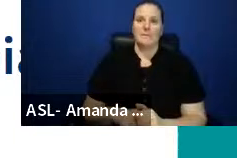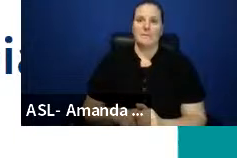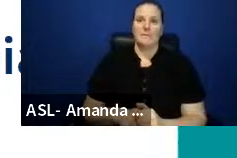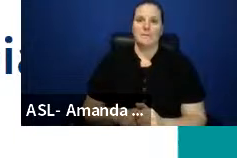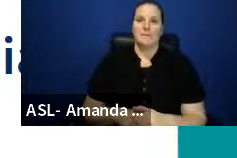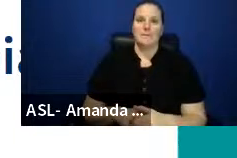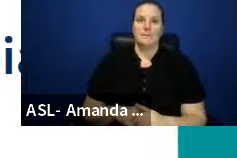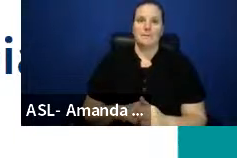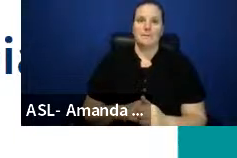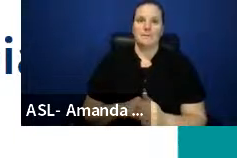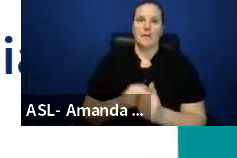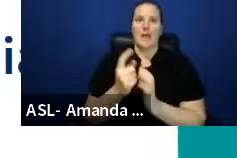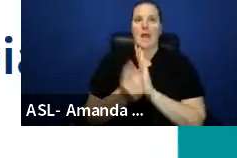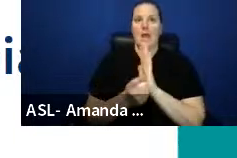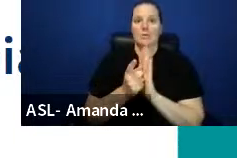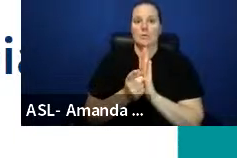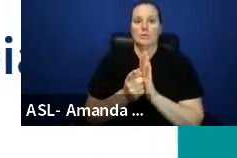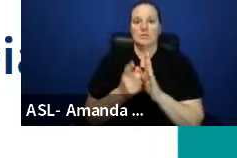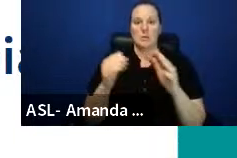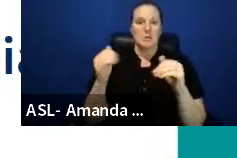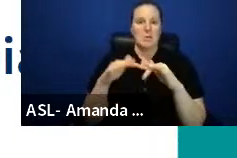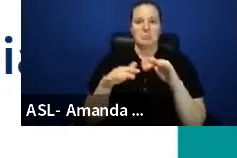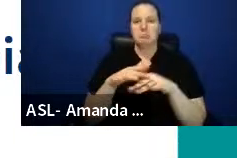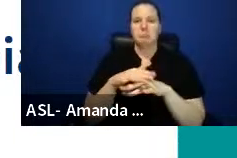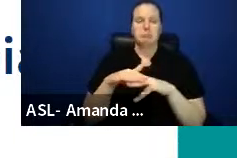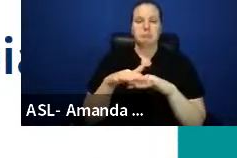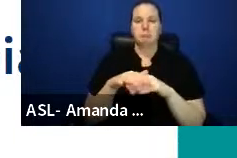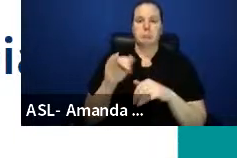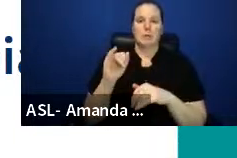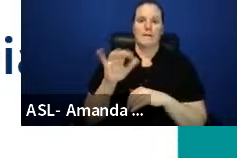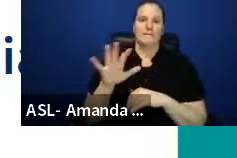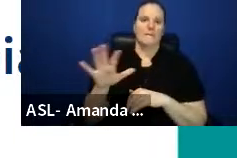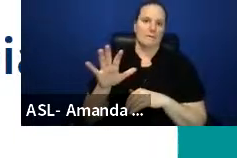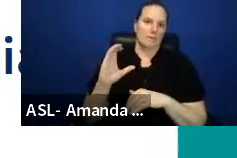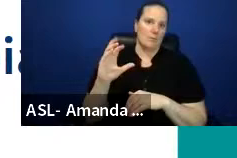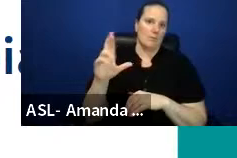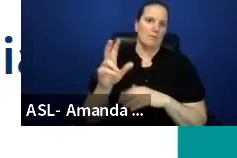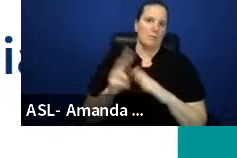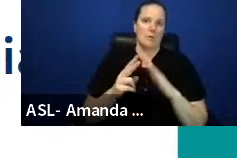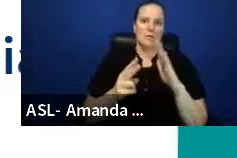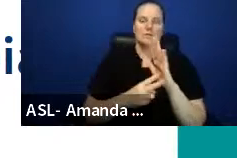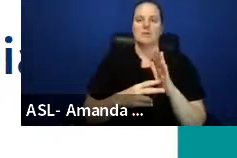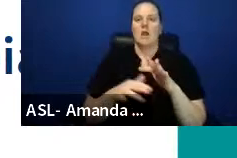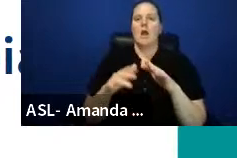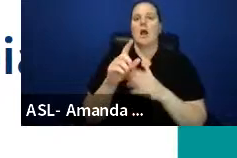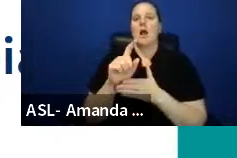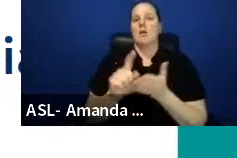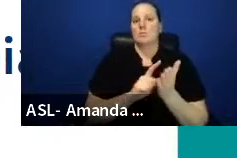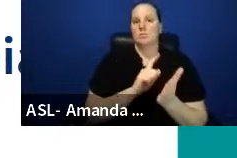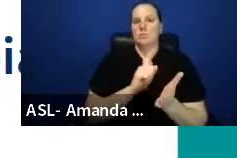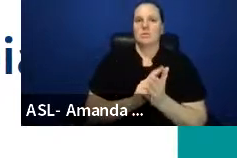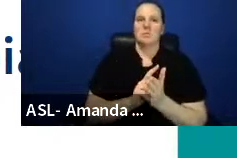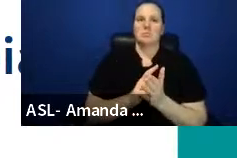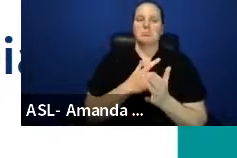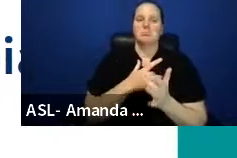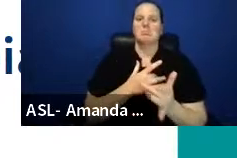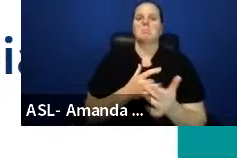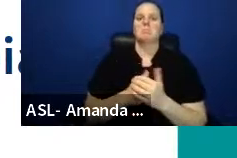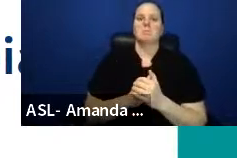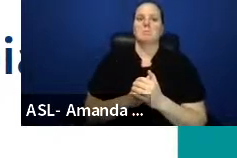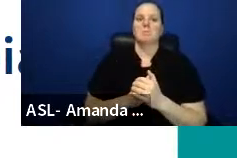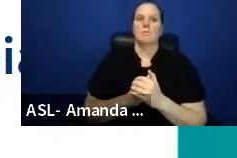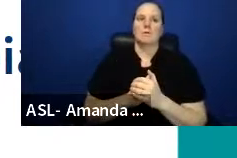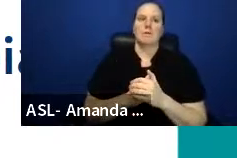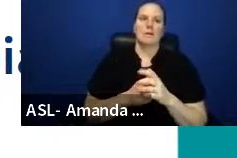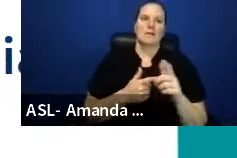Next, I'm going to talk about the hours of daily congestion at the I-5 Columbia River Bridge. So hours of congestion is kind of when you have